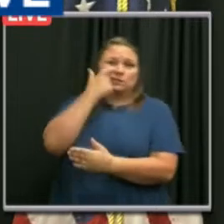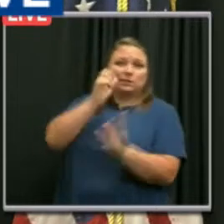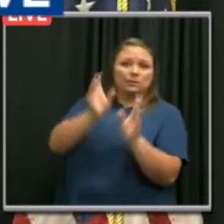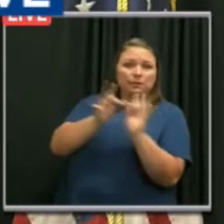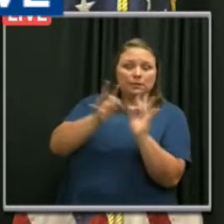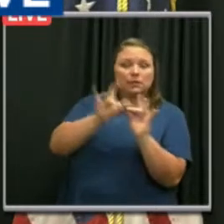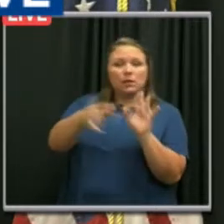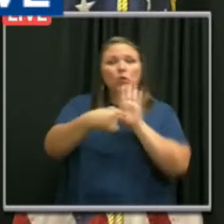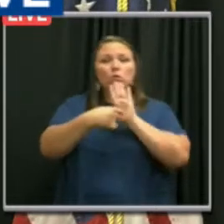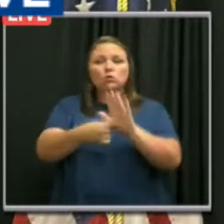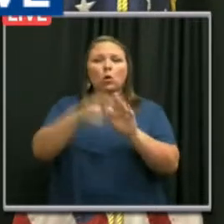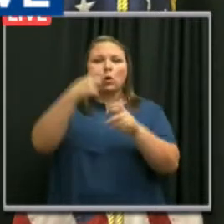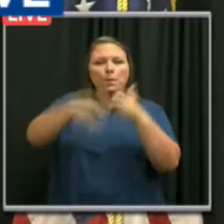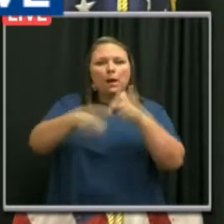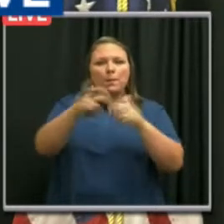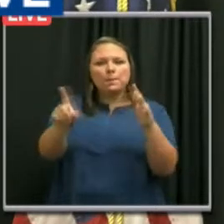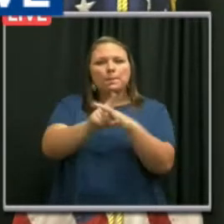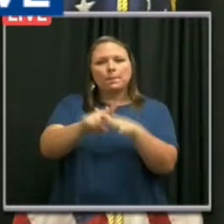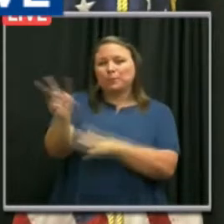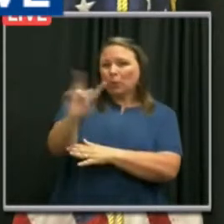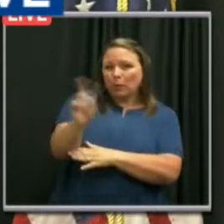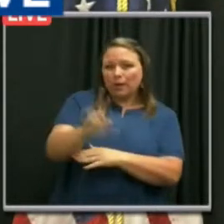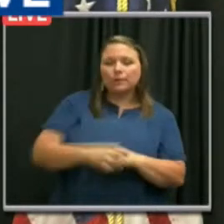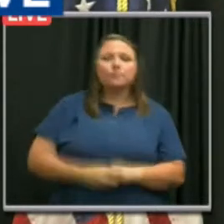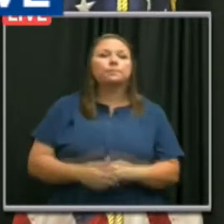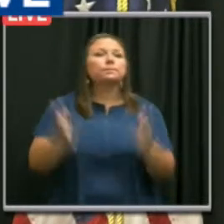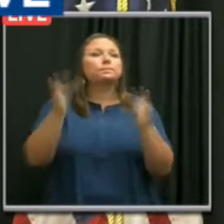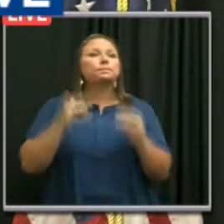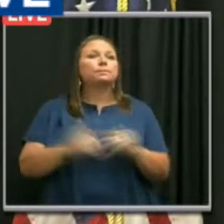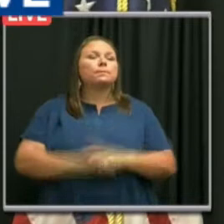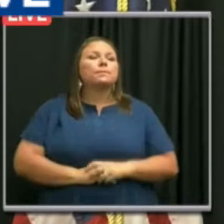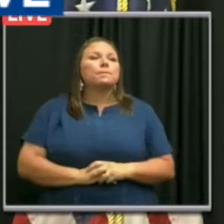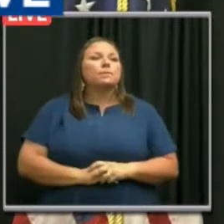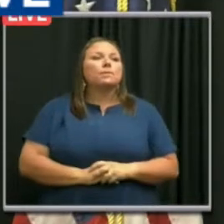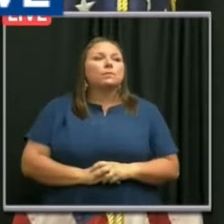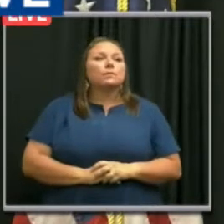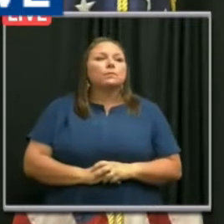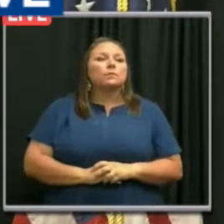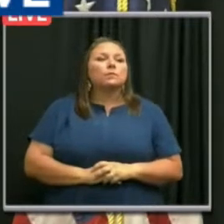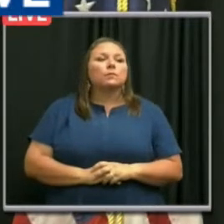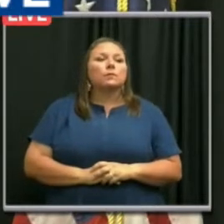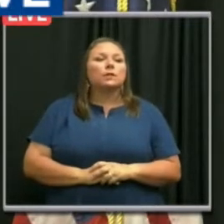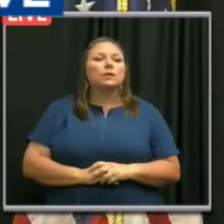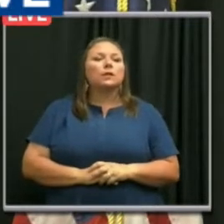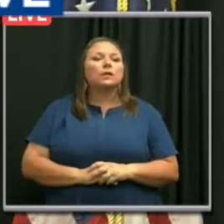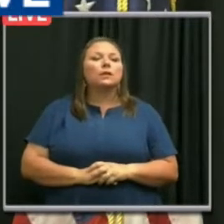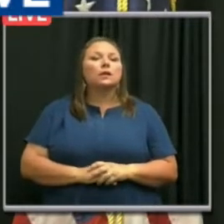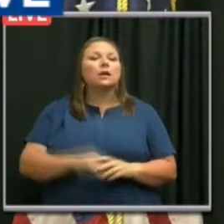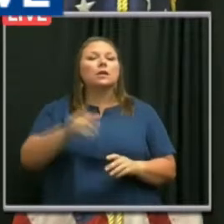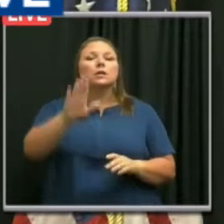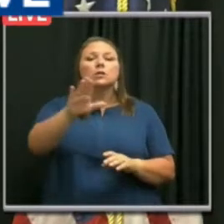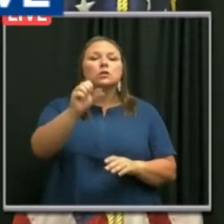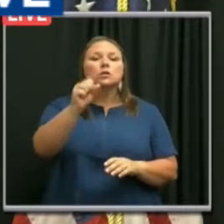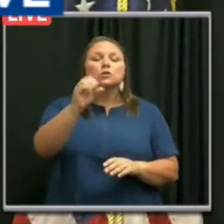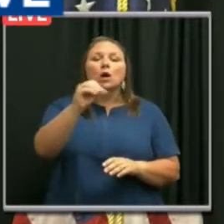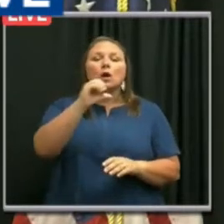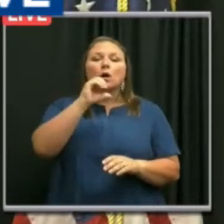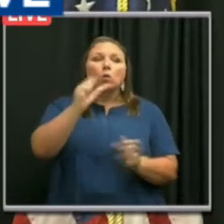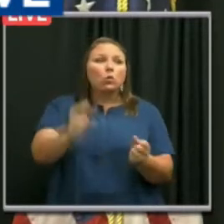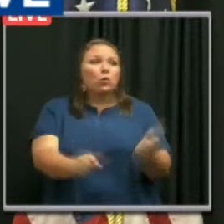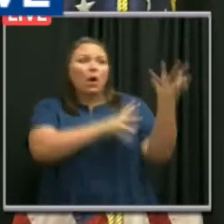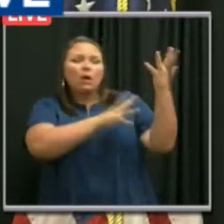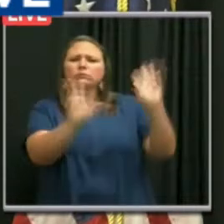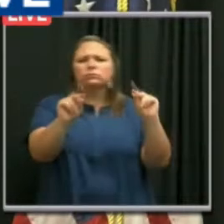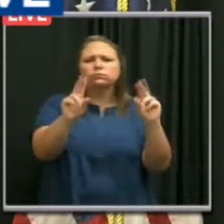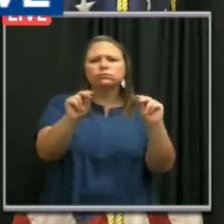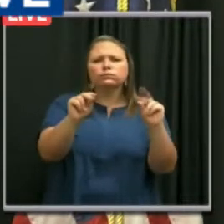where the issues are. When it comes to, so I would push back a little when you say we just thrown it all out of the air. We haven't